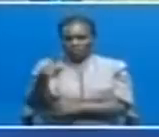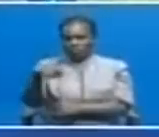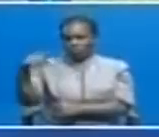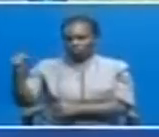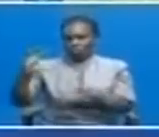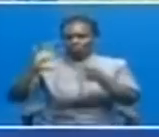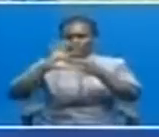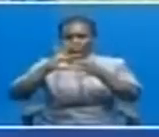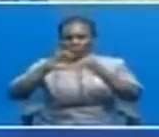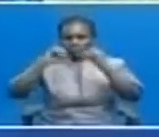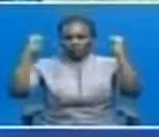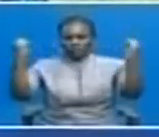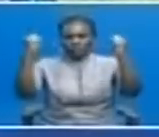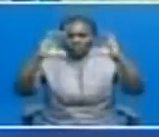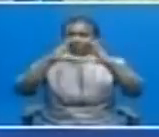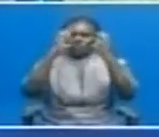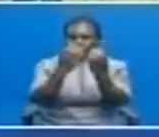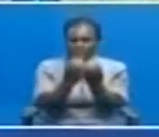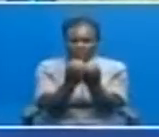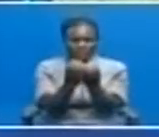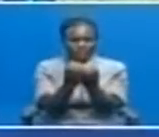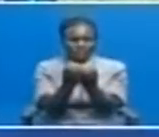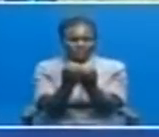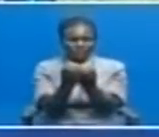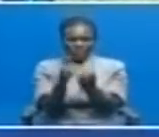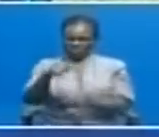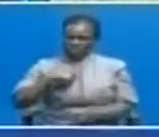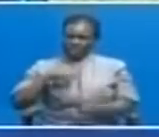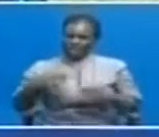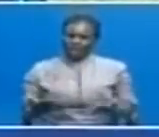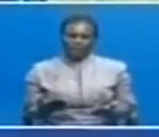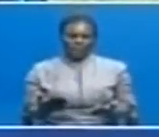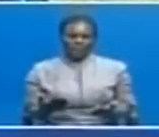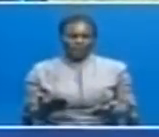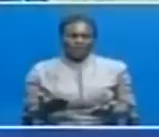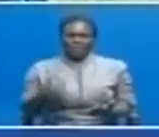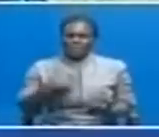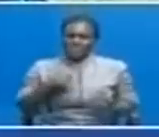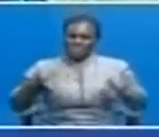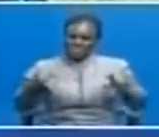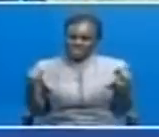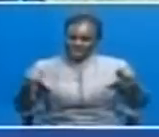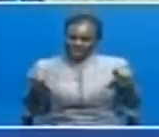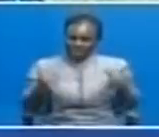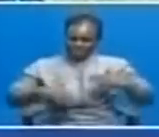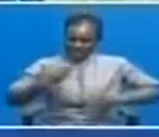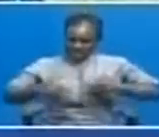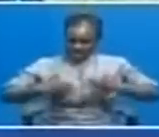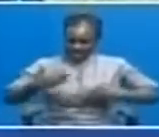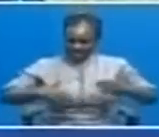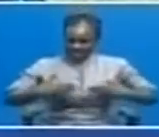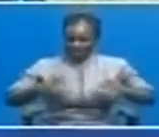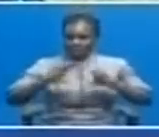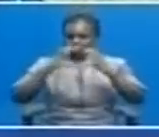World Athletics Championships again in the 5,000-meter race. How do you feel? I'm so excited to join the World